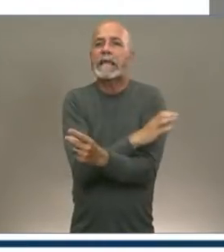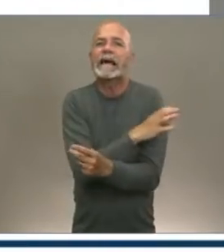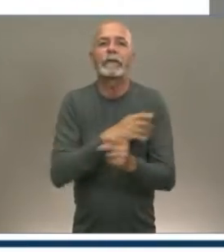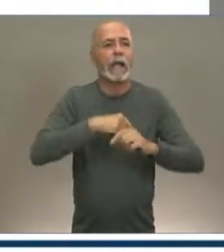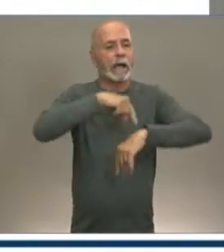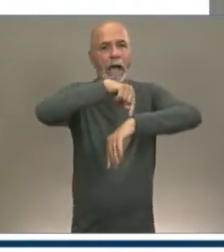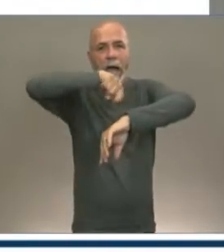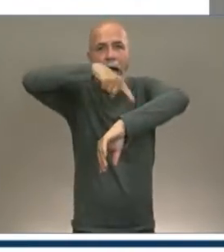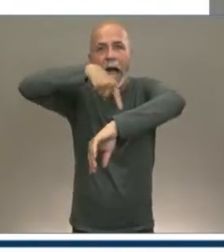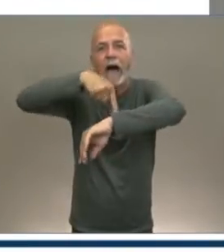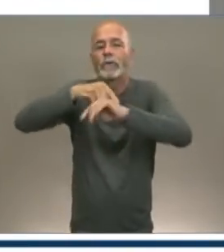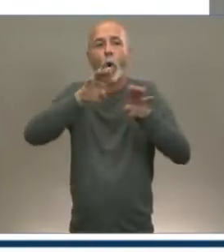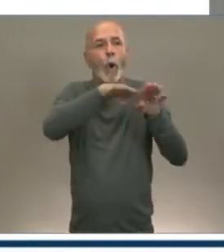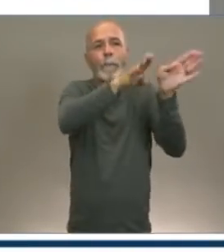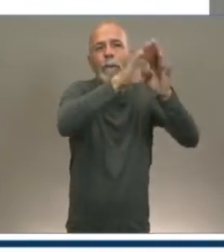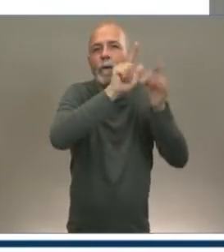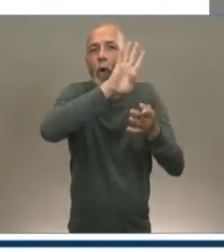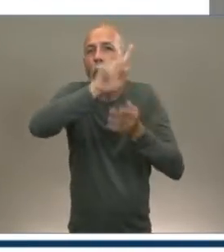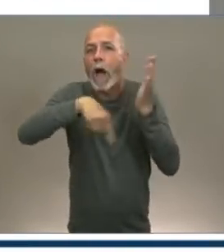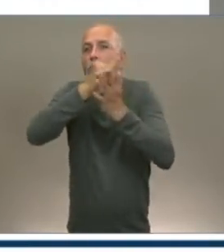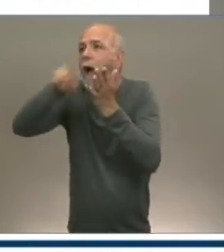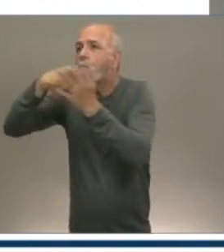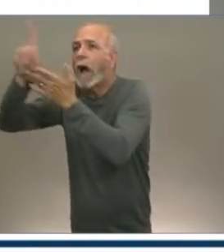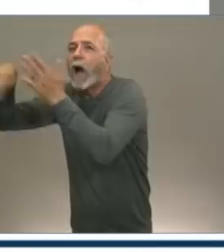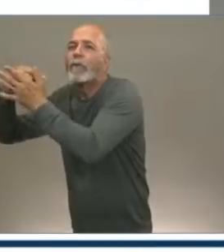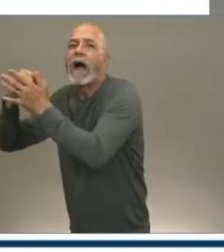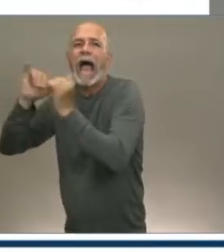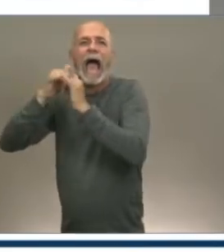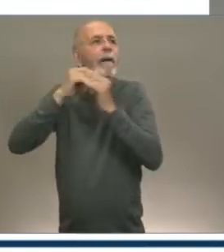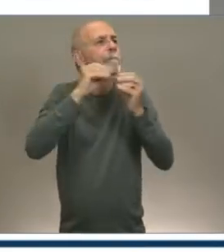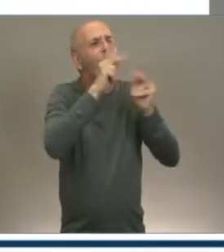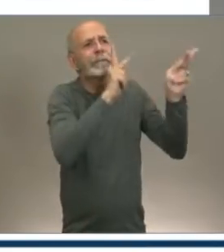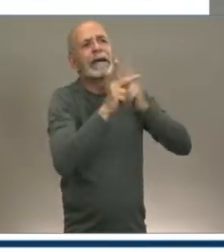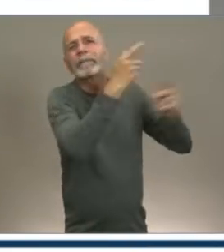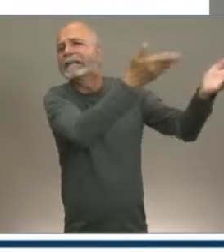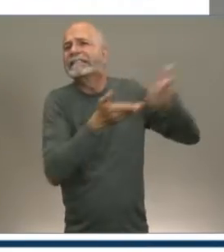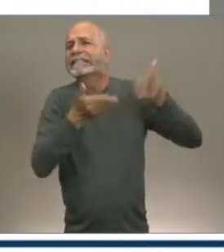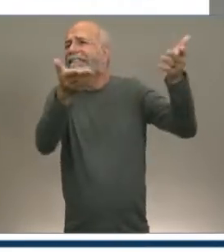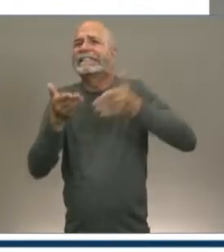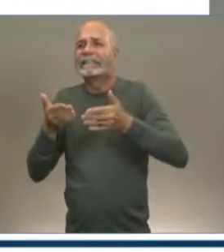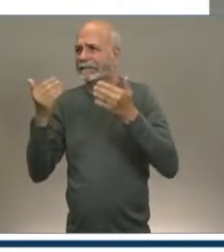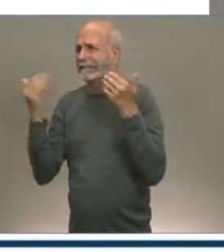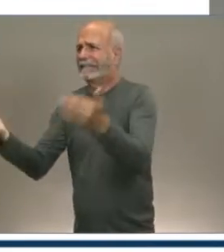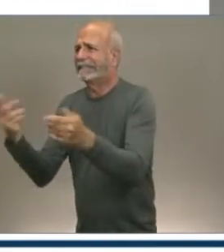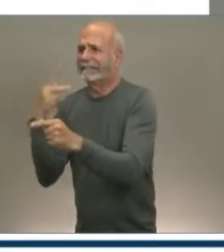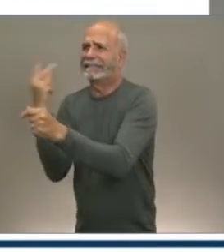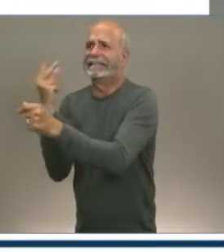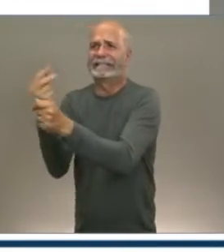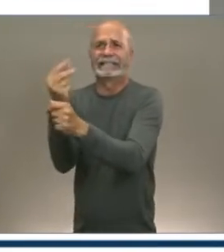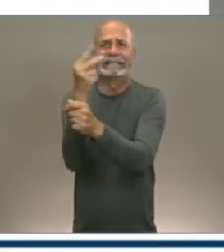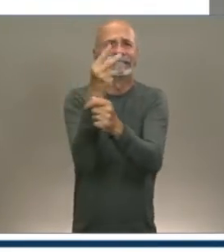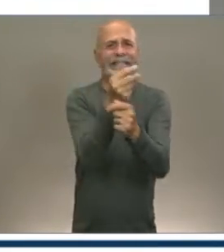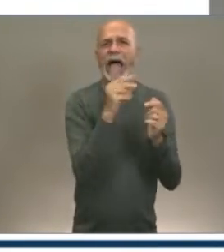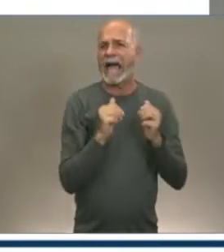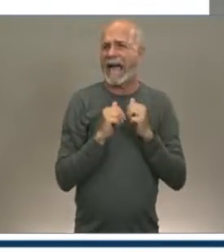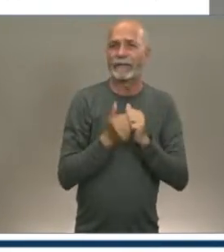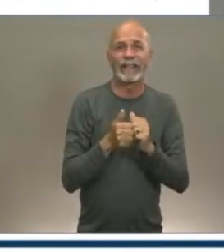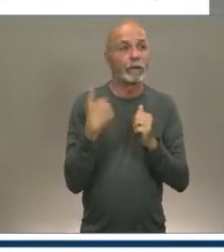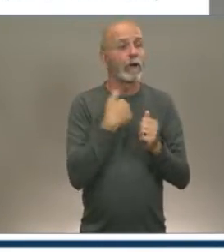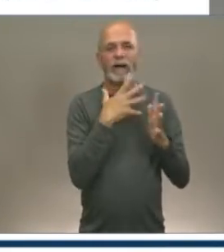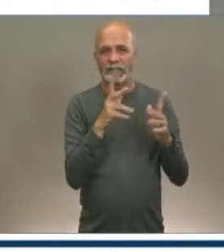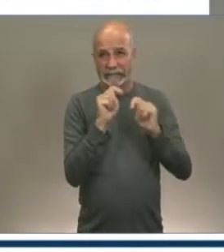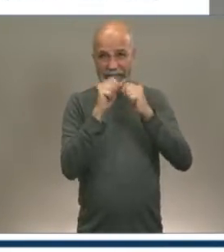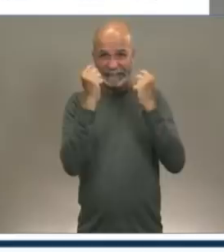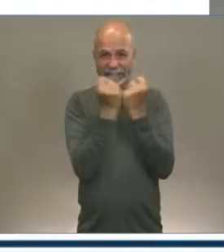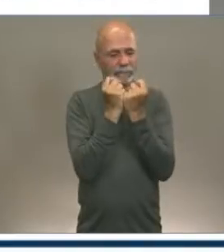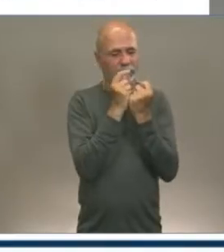clinics, always with a view to what more we can do to get people vaccinated. The vaccine team has been working non-stop